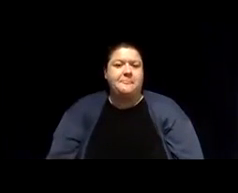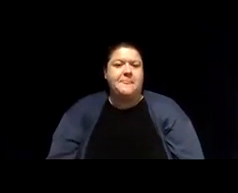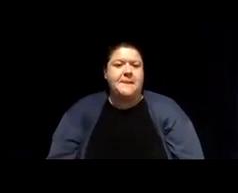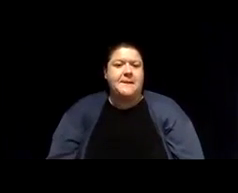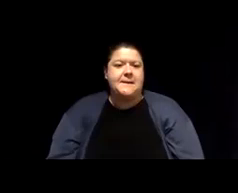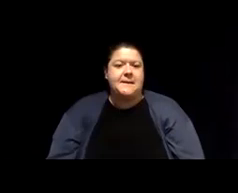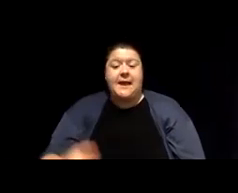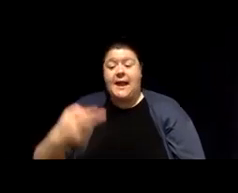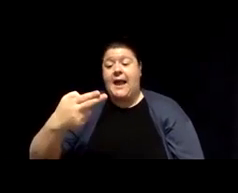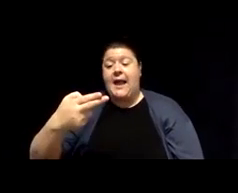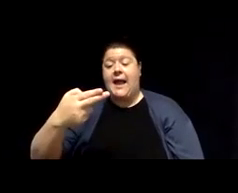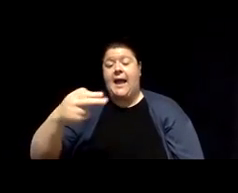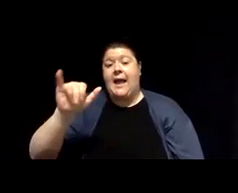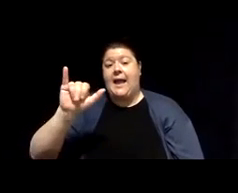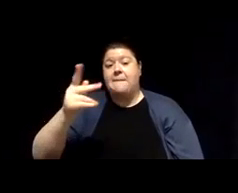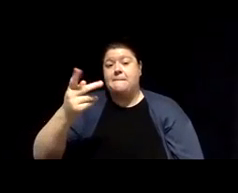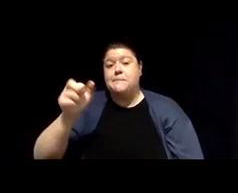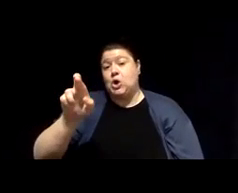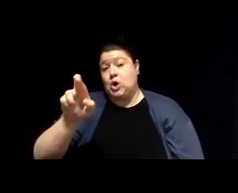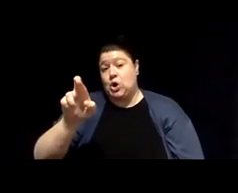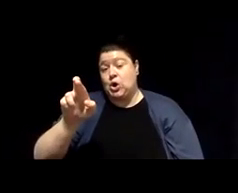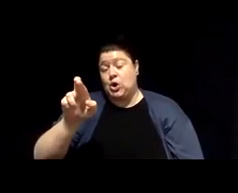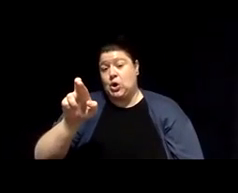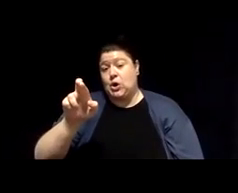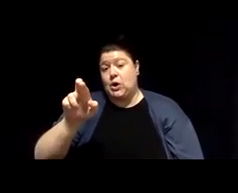then hyperthyroidism would be what?